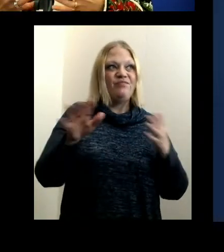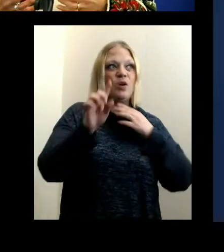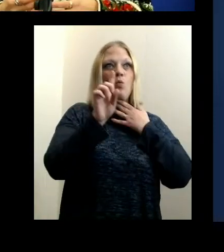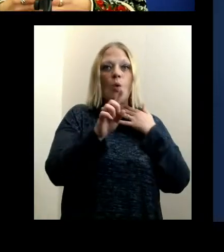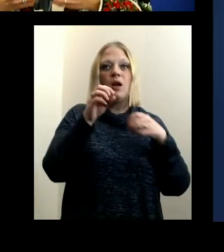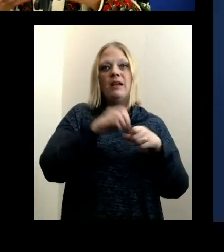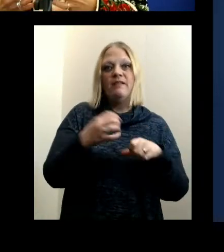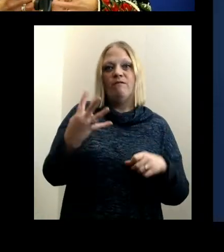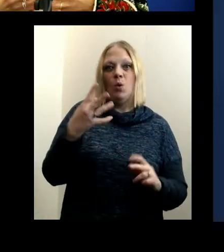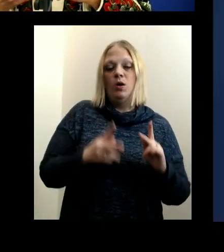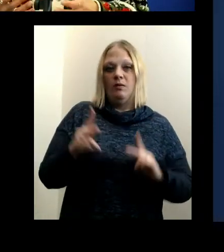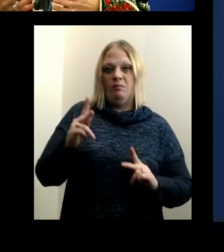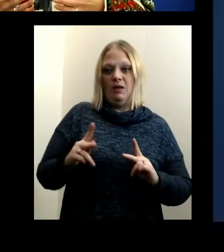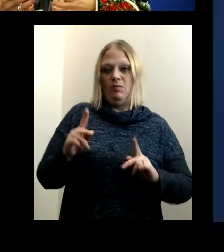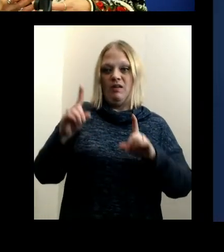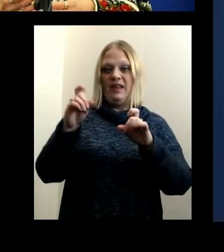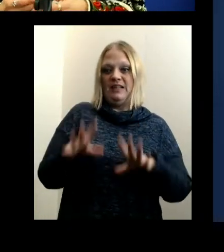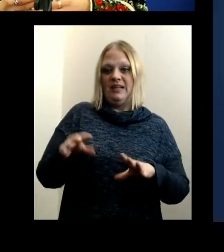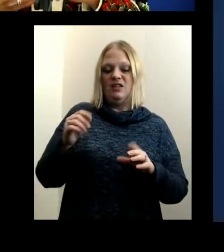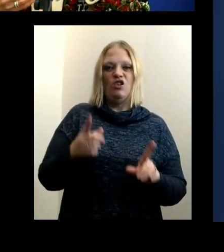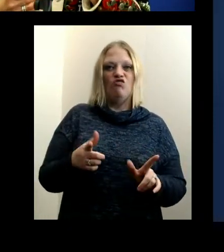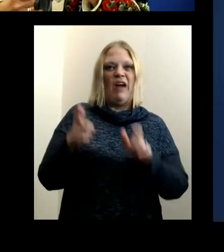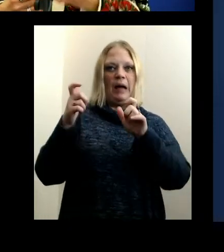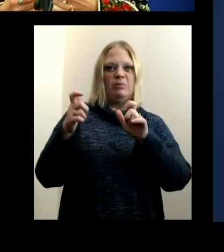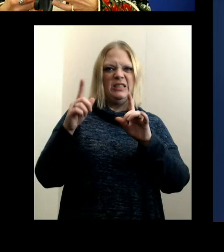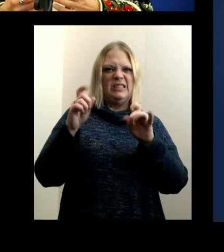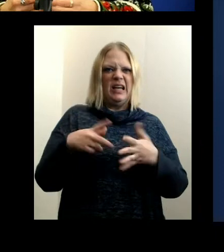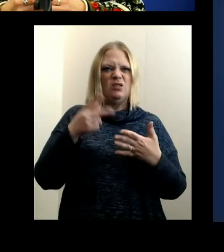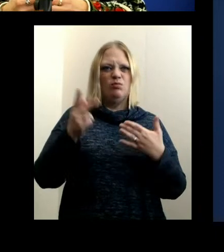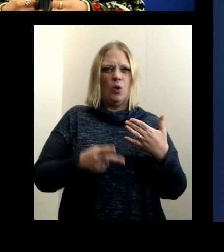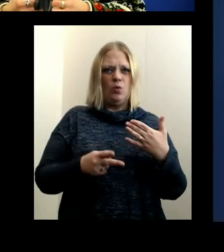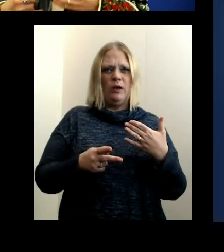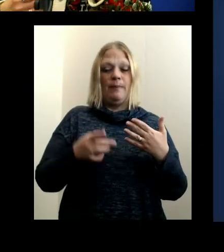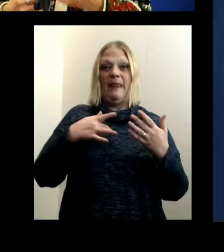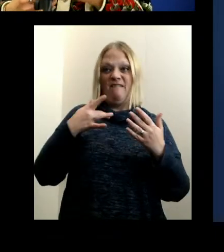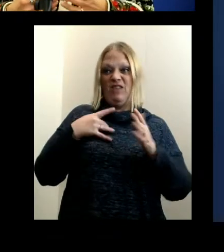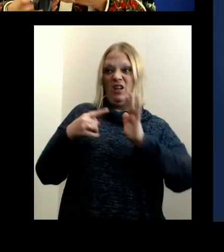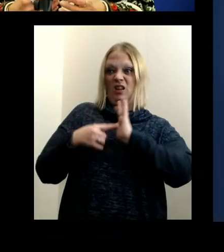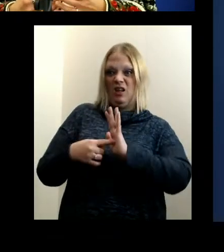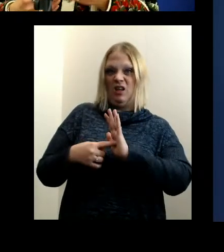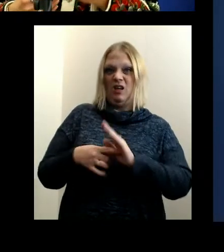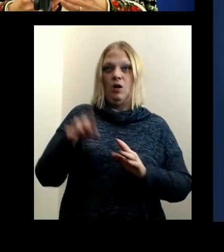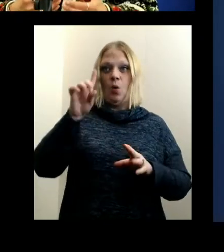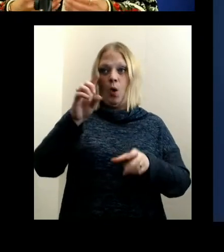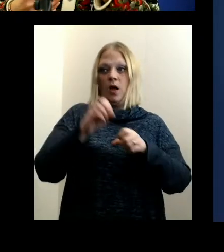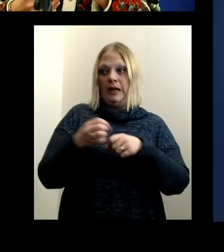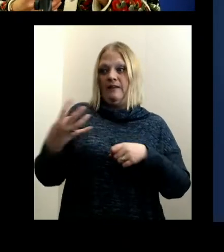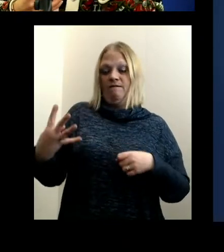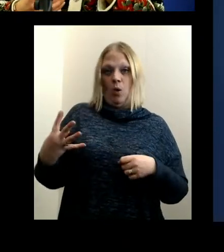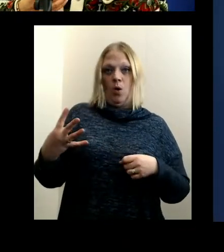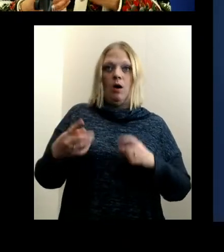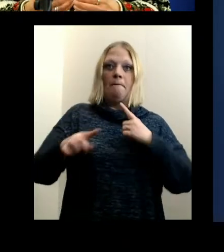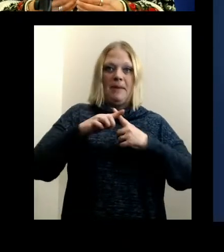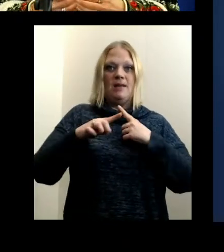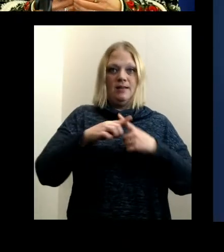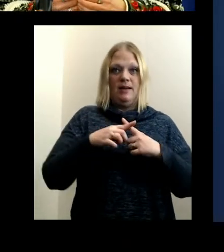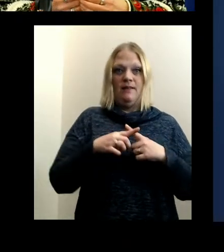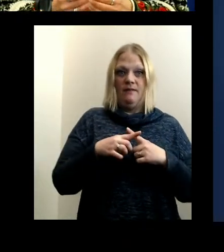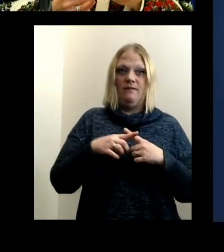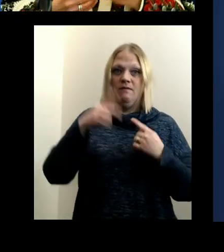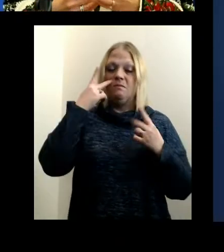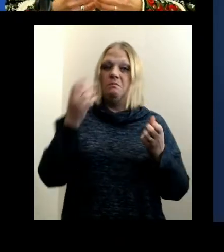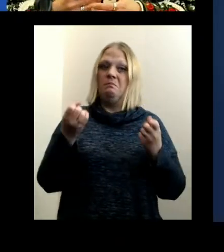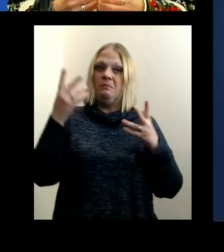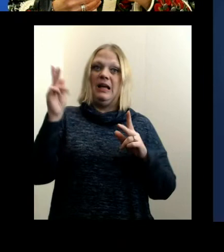in 4 people who test in our rapid testing program for symptomatic people who are COVID-19 positive. So we're seeing a lot of